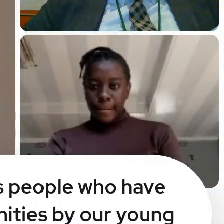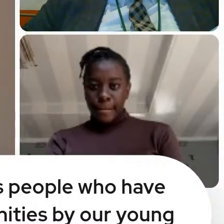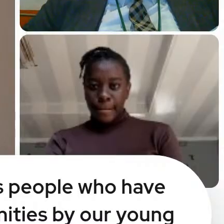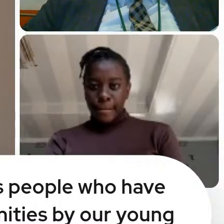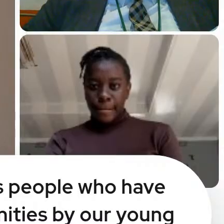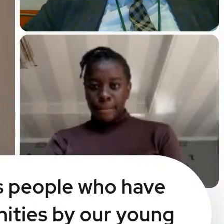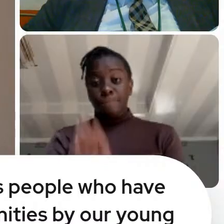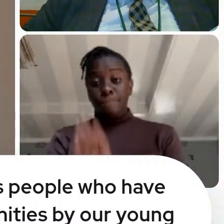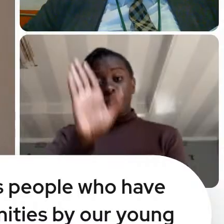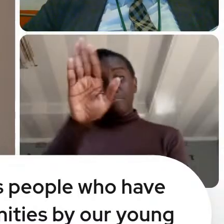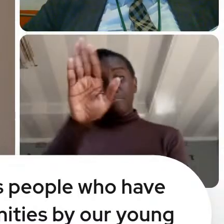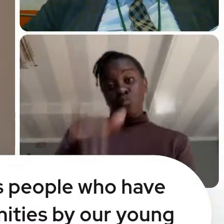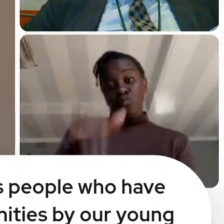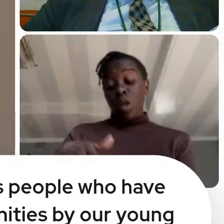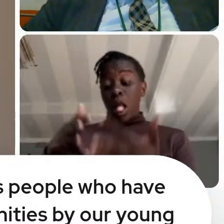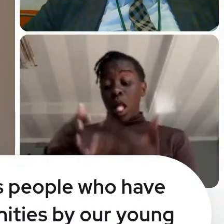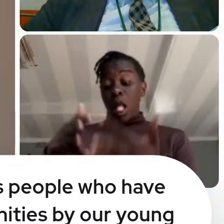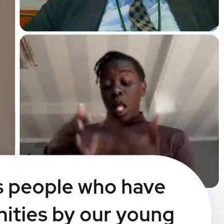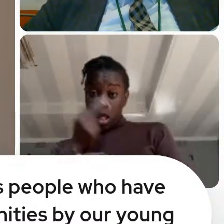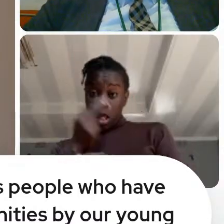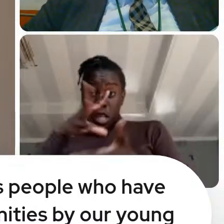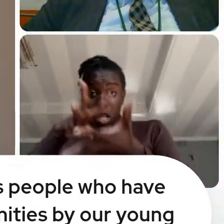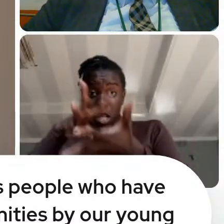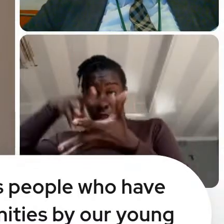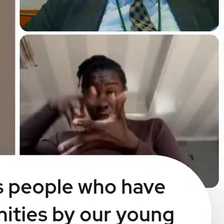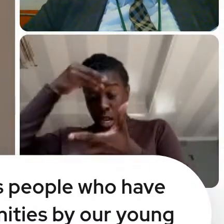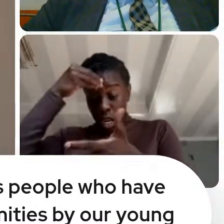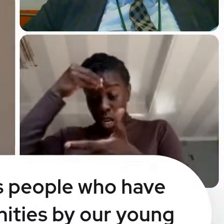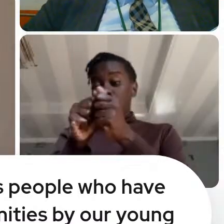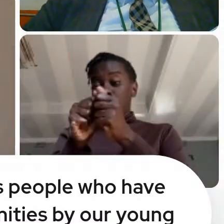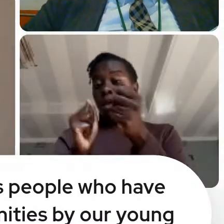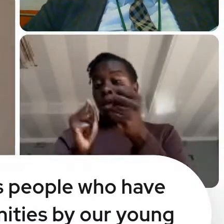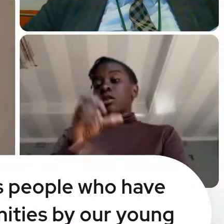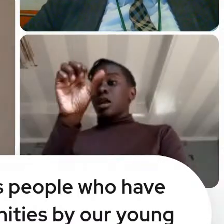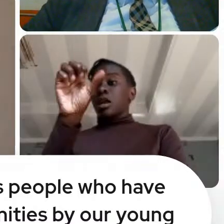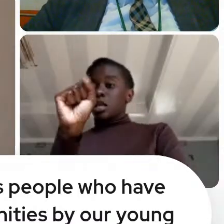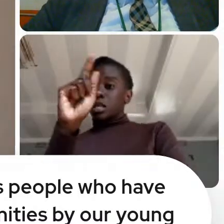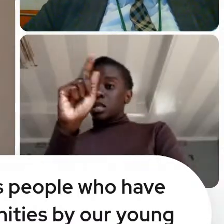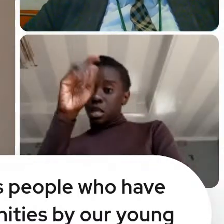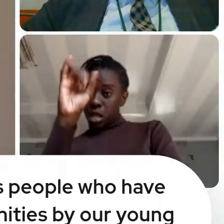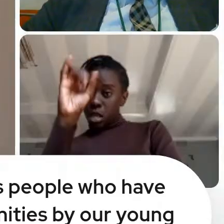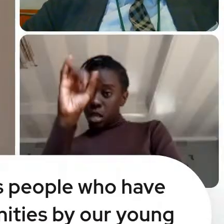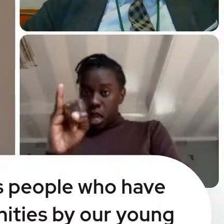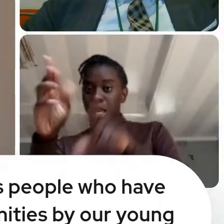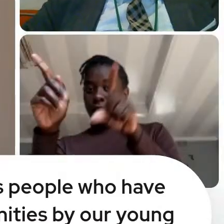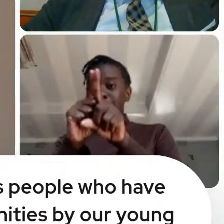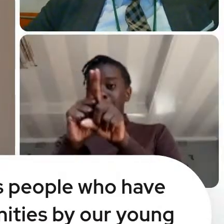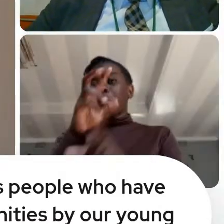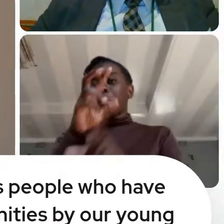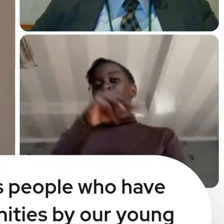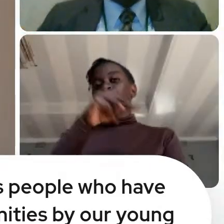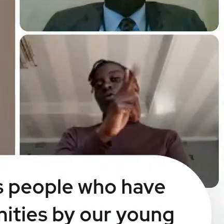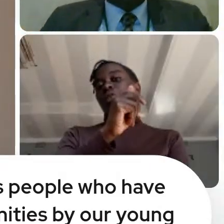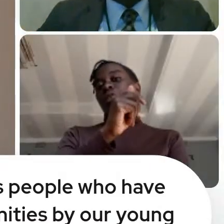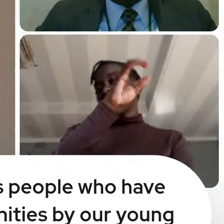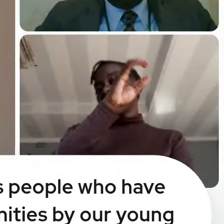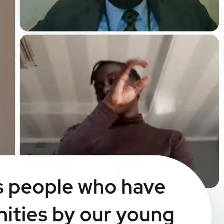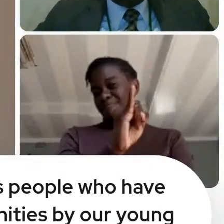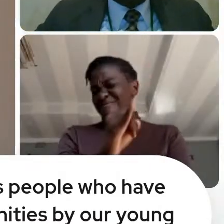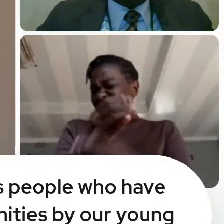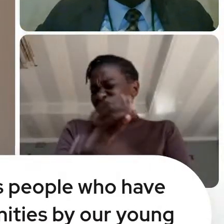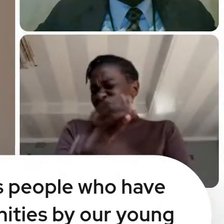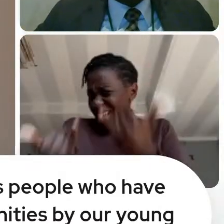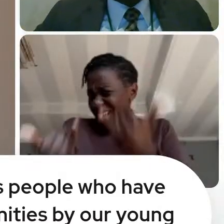large? Doc, I don't know if you would like to answer this, or maybe I should respond to it as STIP. Because it's